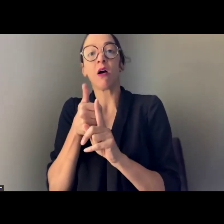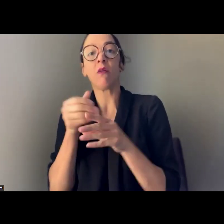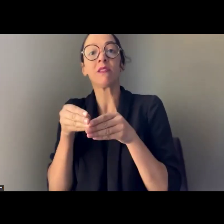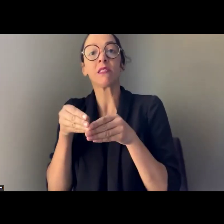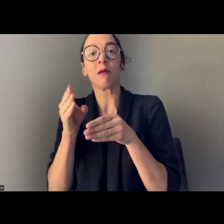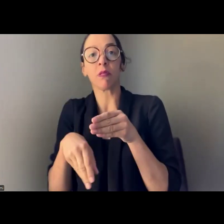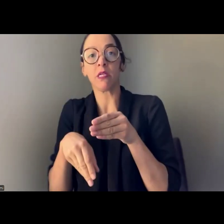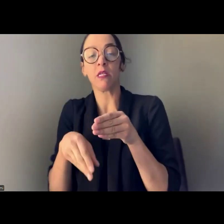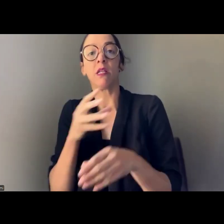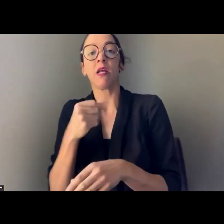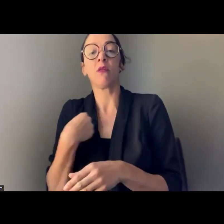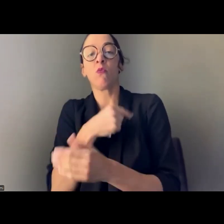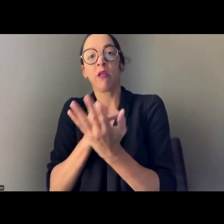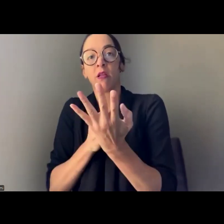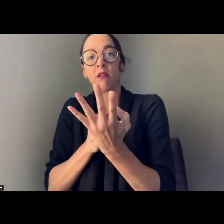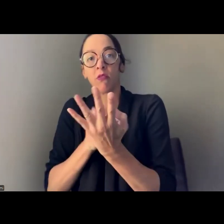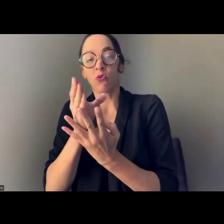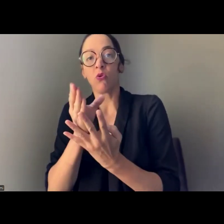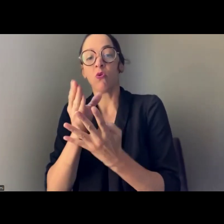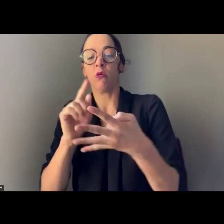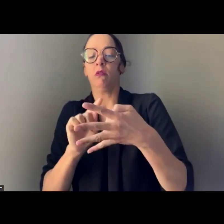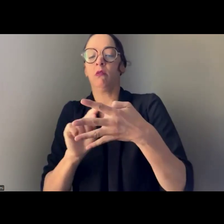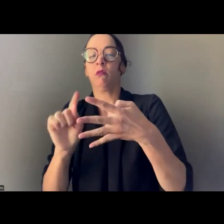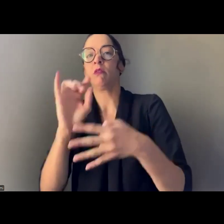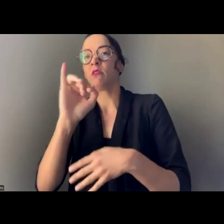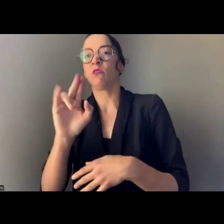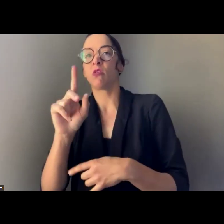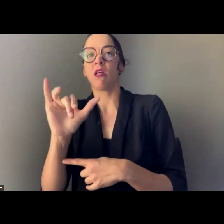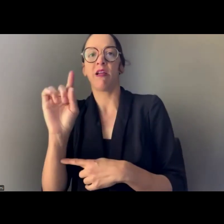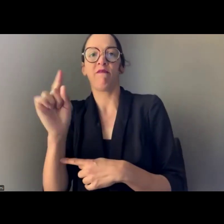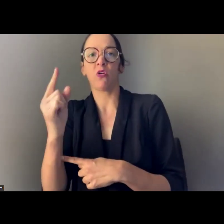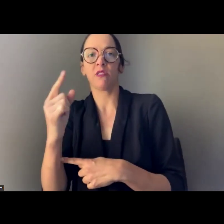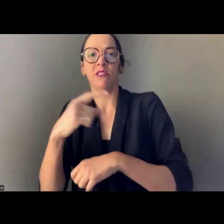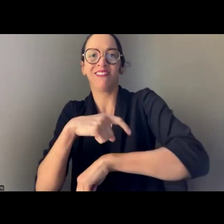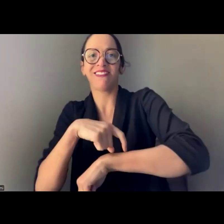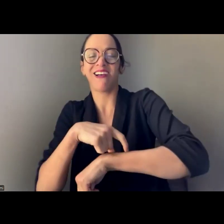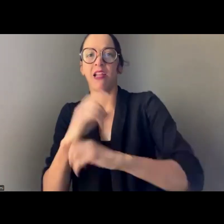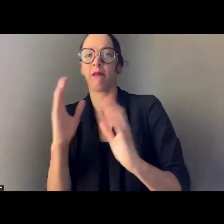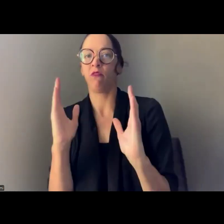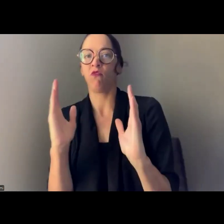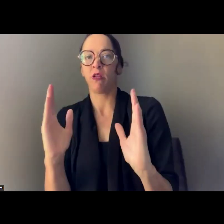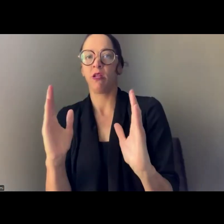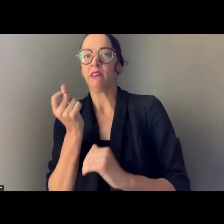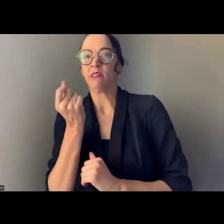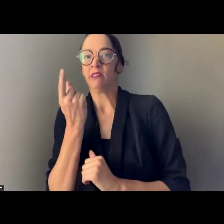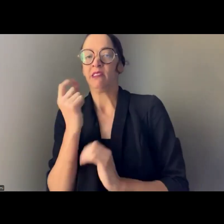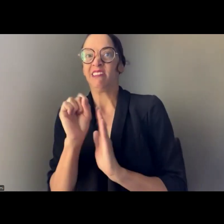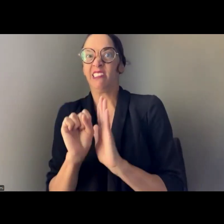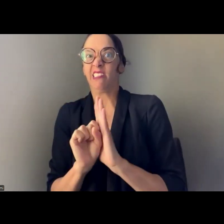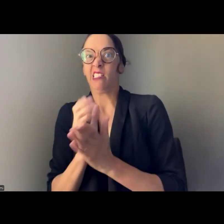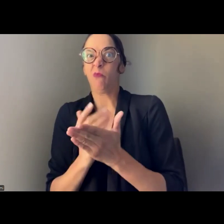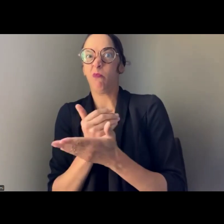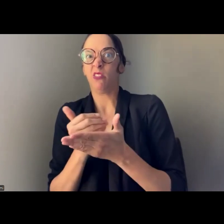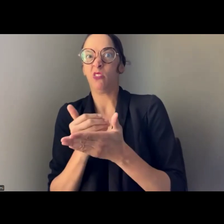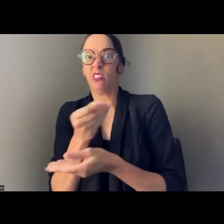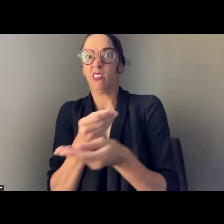1 timeframe. And so the state budget is being balanced on the backs of multiple providers. And